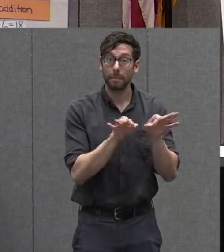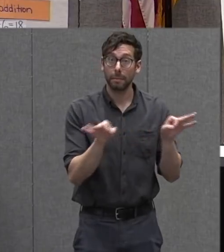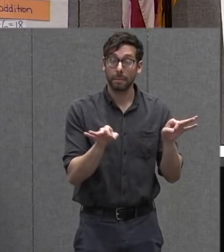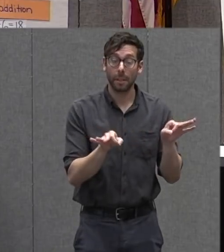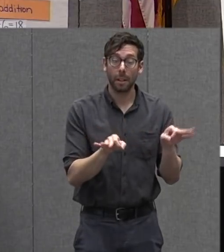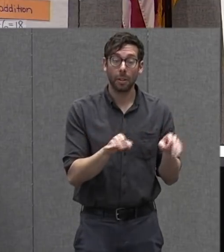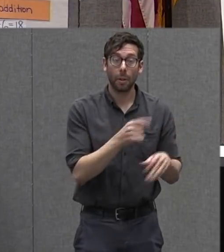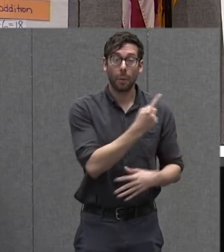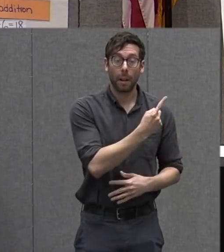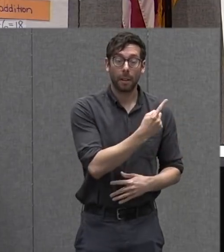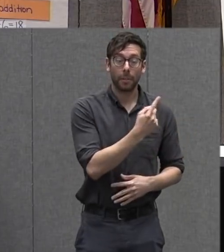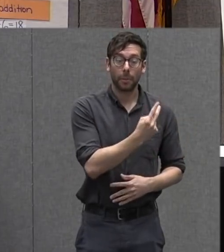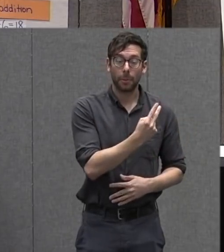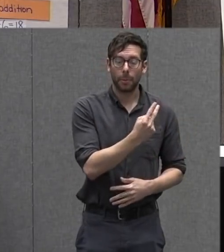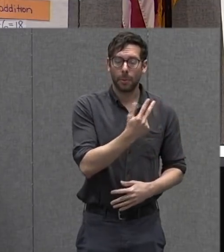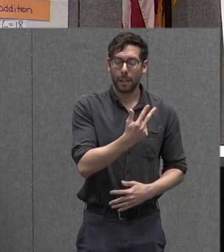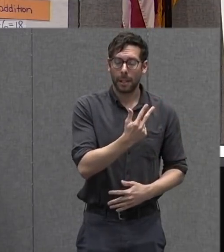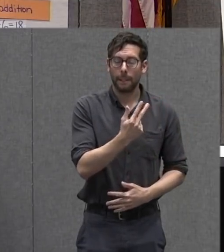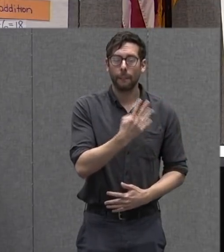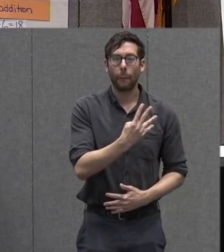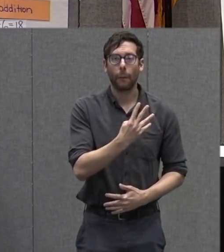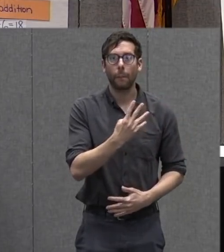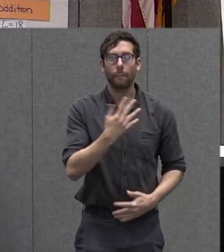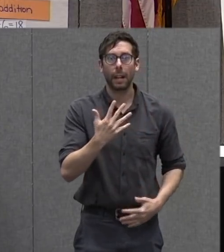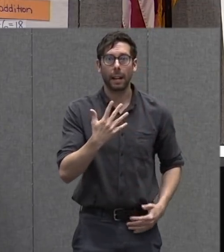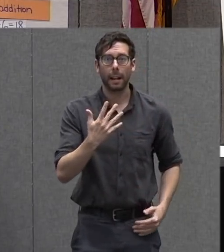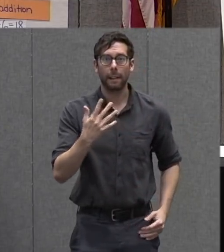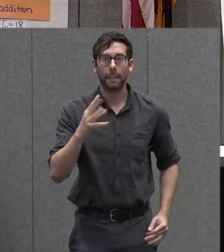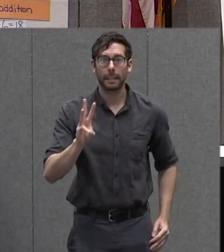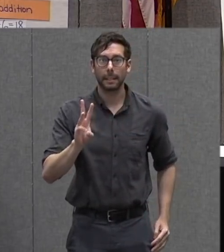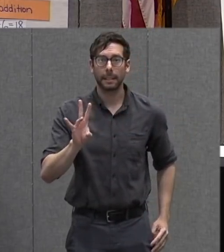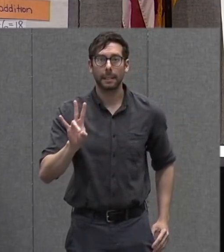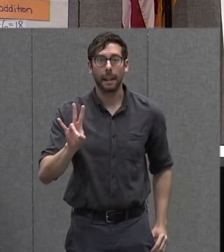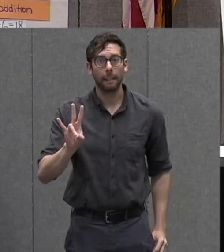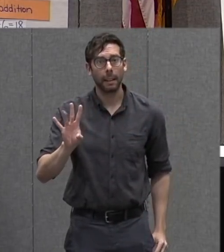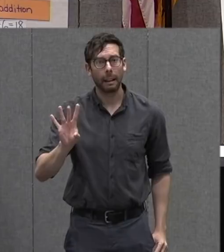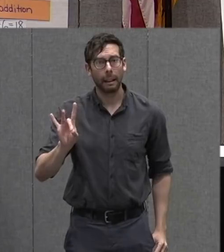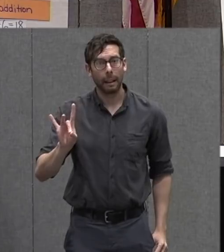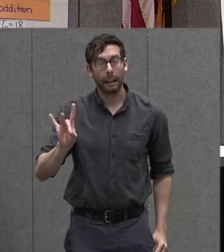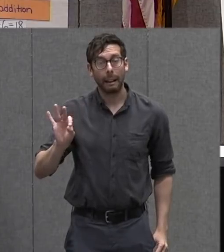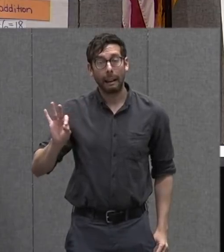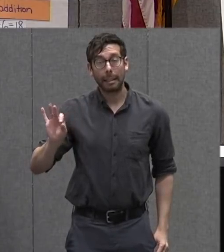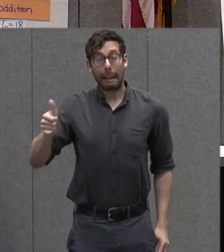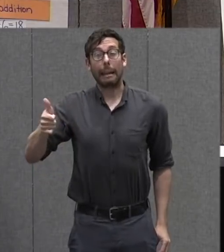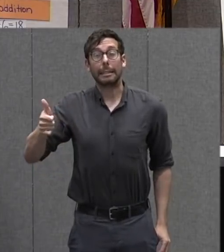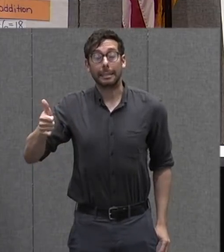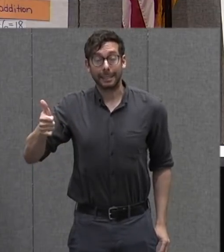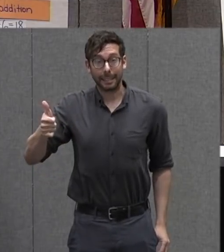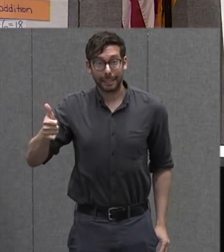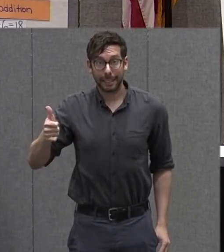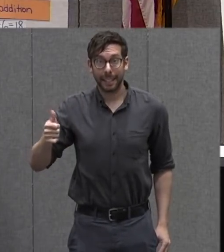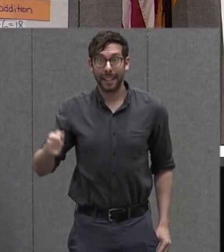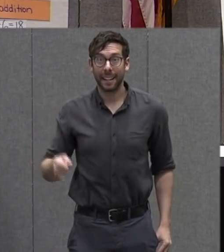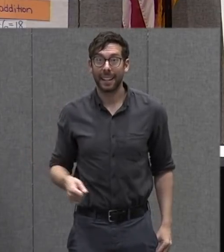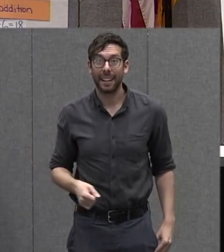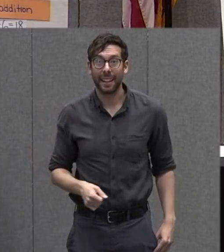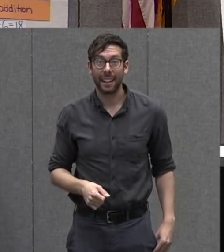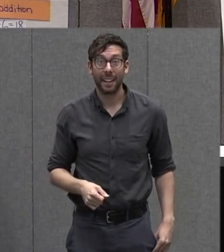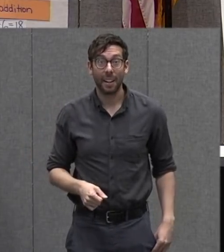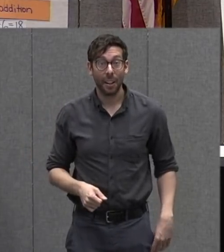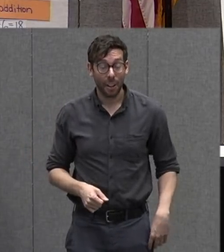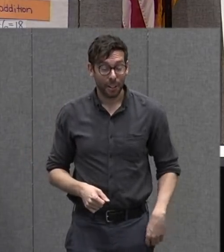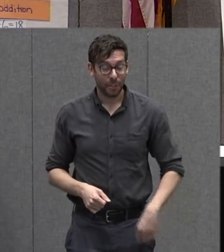4, 5, 6, 7, 8, 9, 10. 10 equal